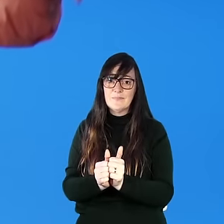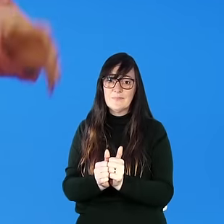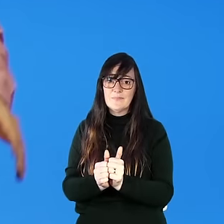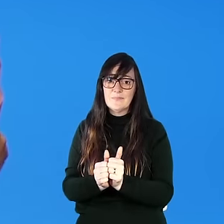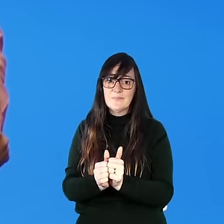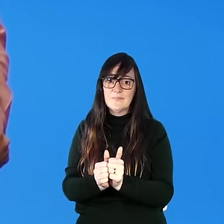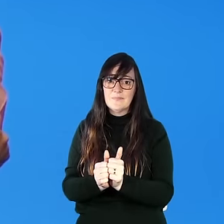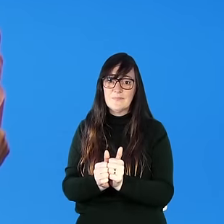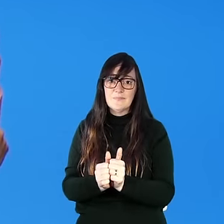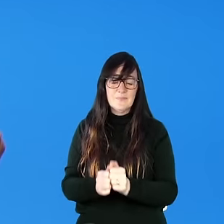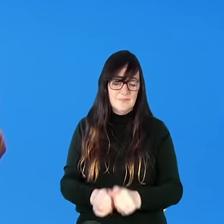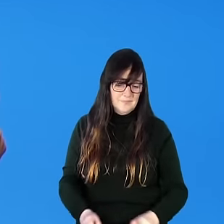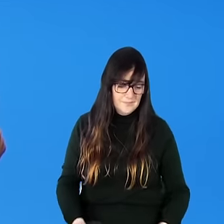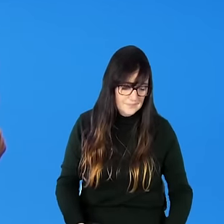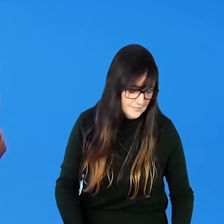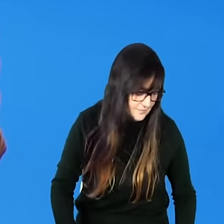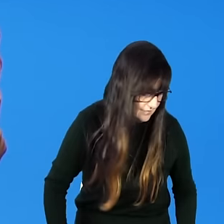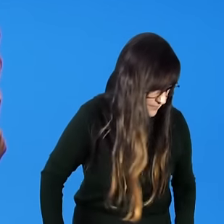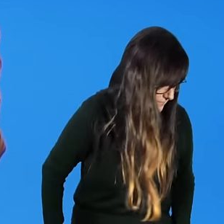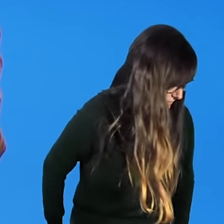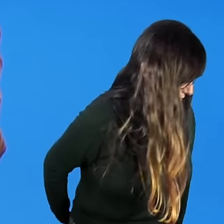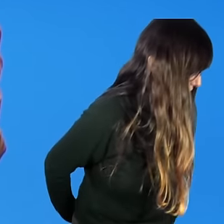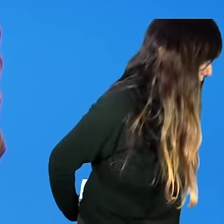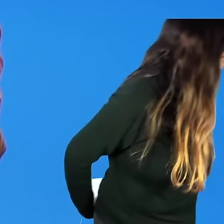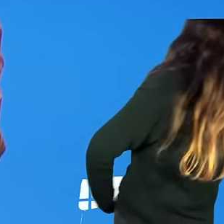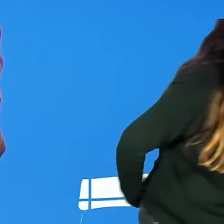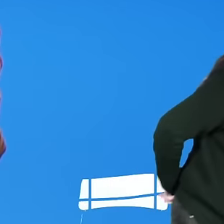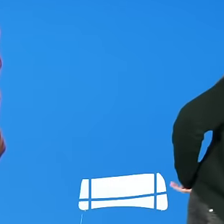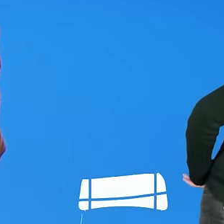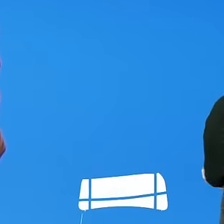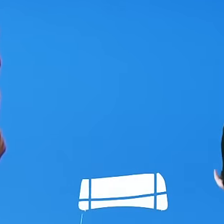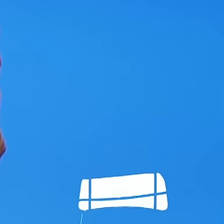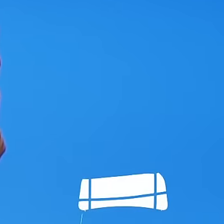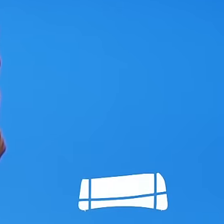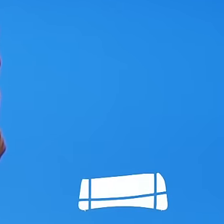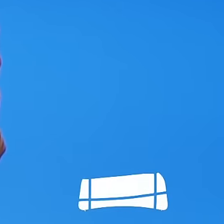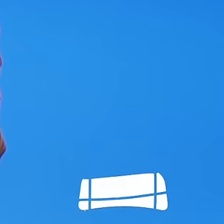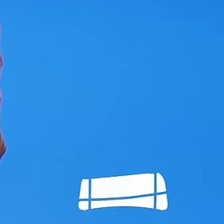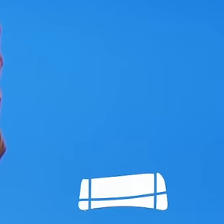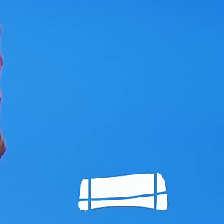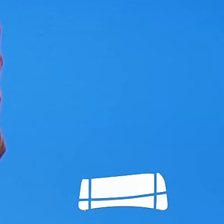Let's just take a moment of quiet and think about the word that we have heard tonight.